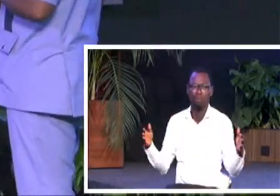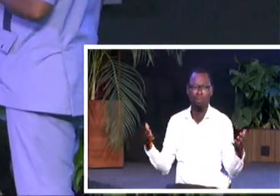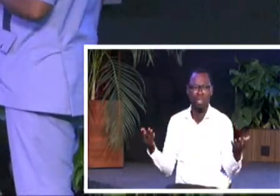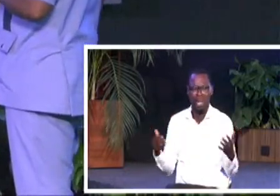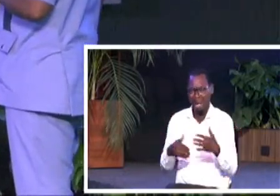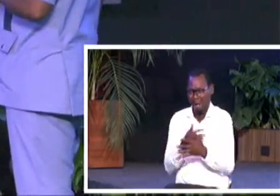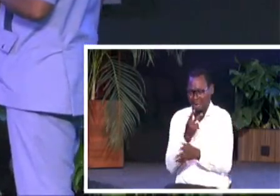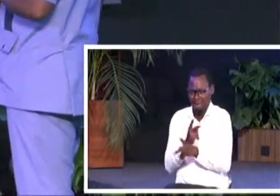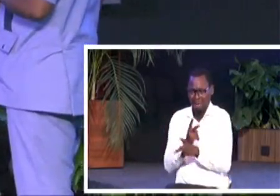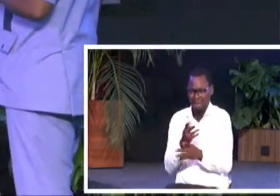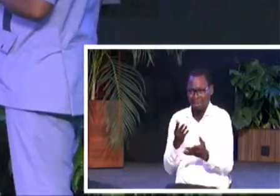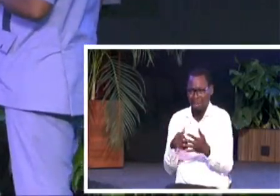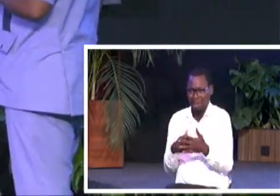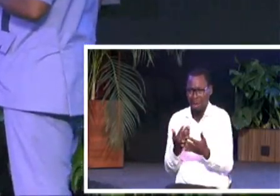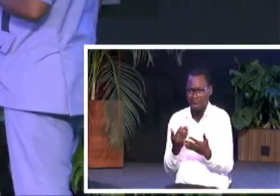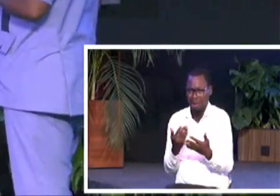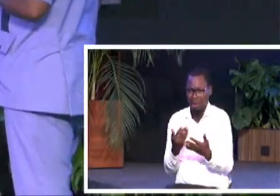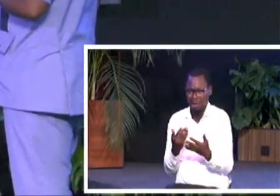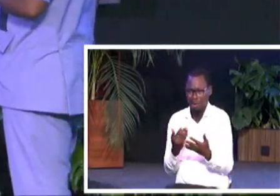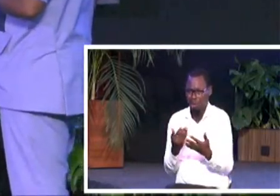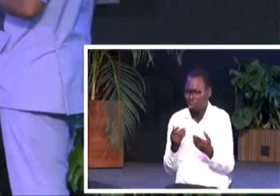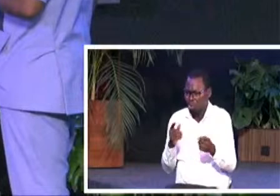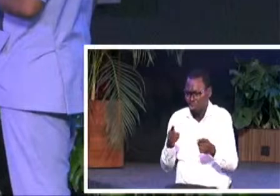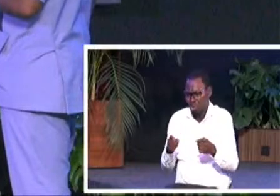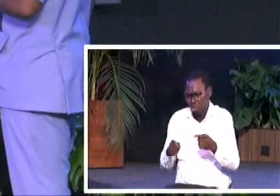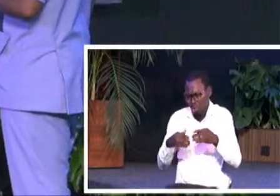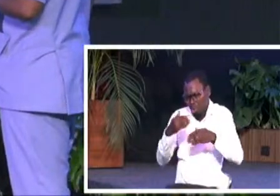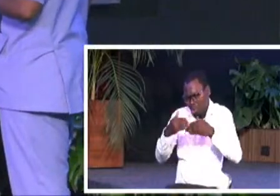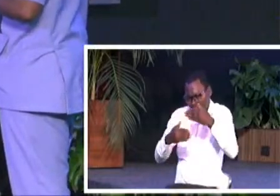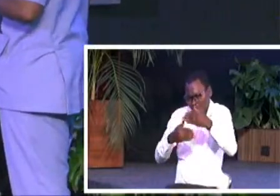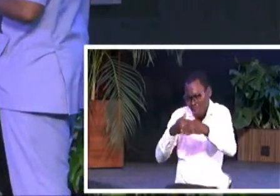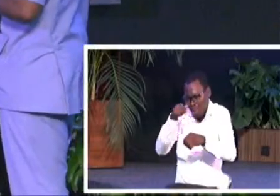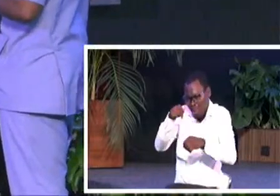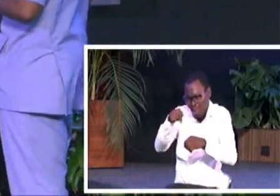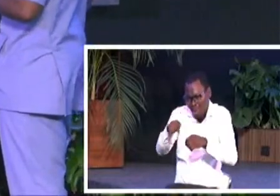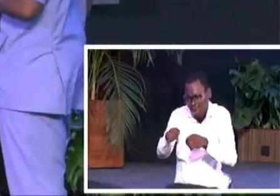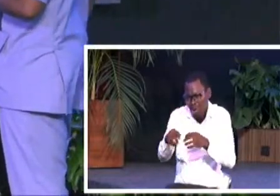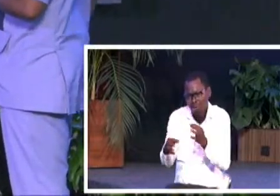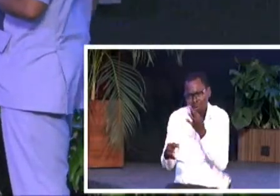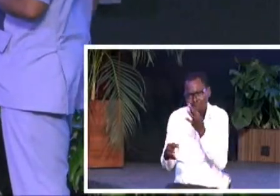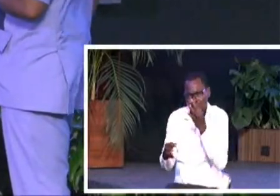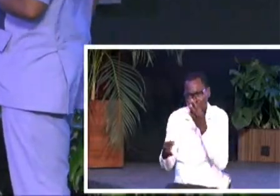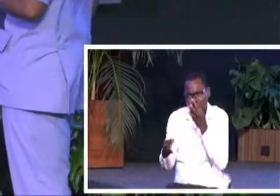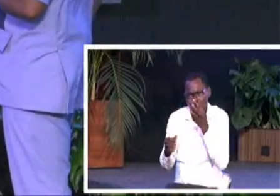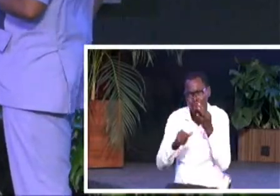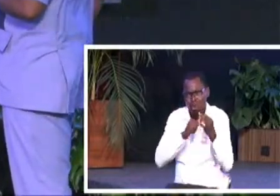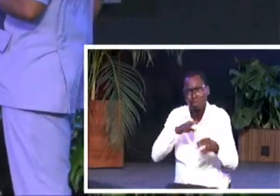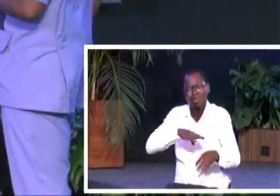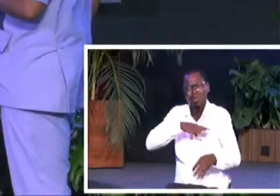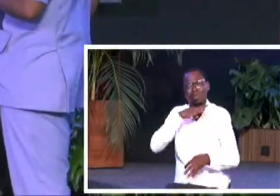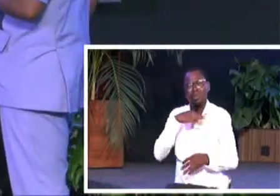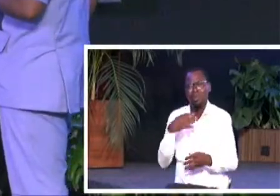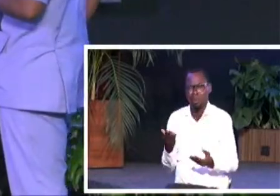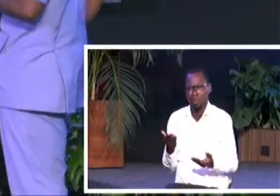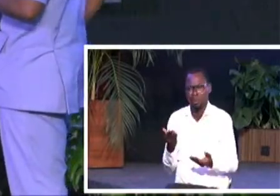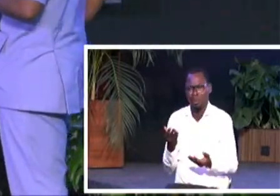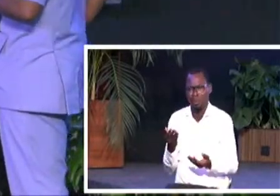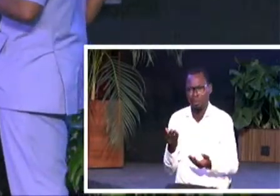up? So it's going to get to a point there will not be enough food for everybody. There will not